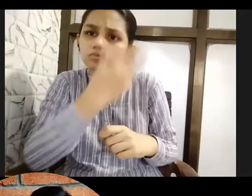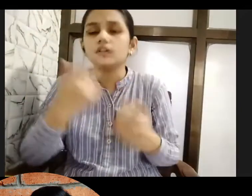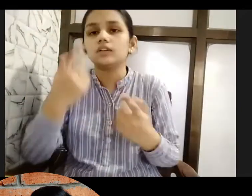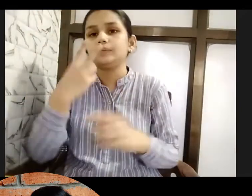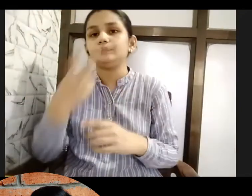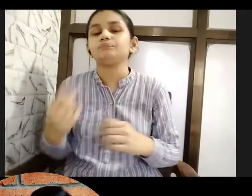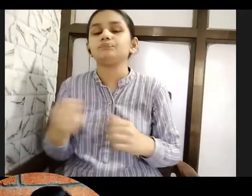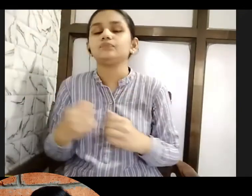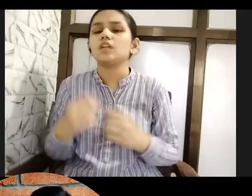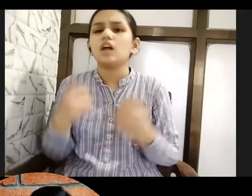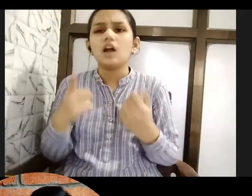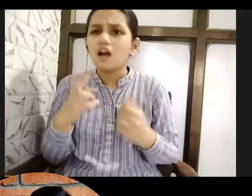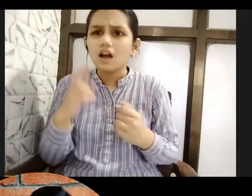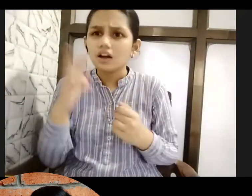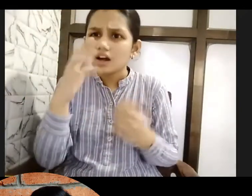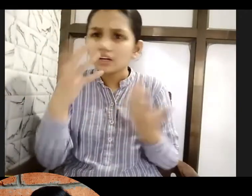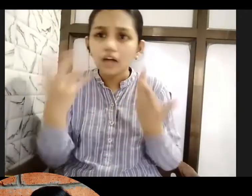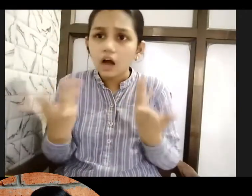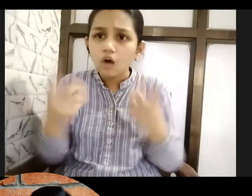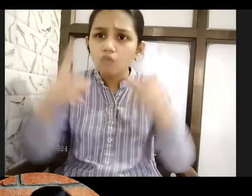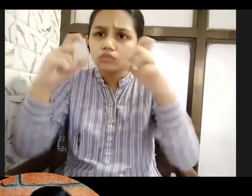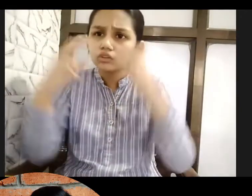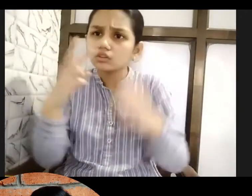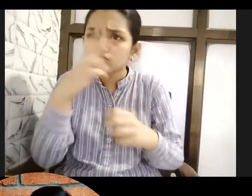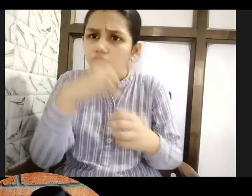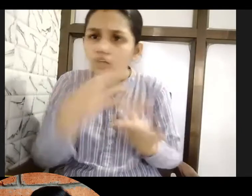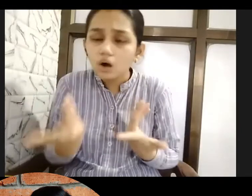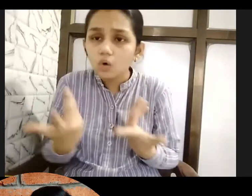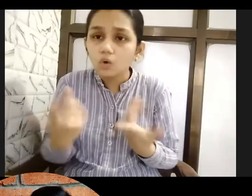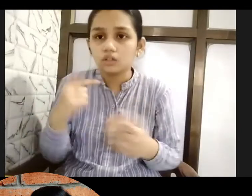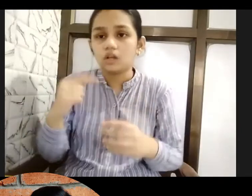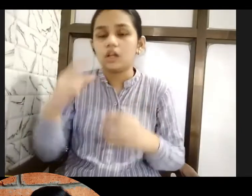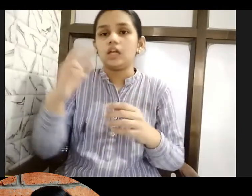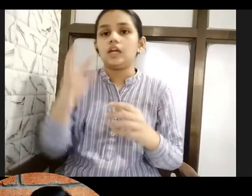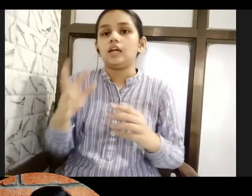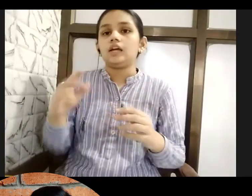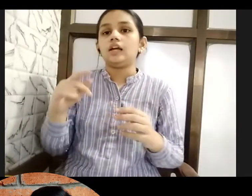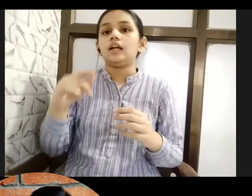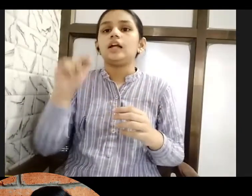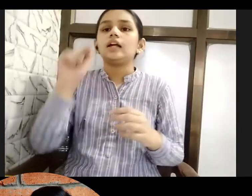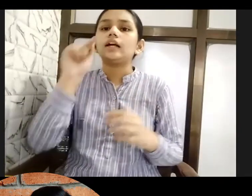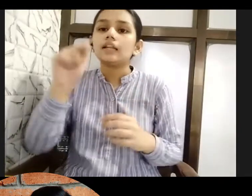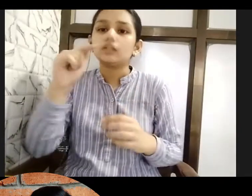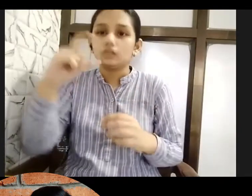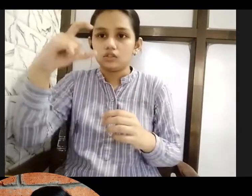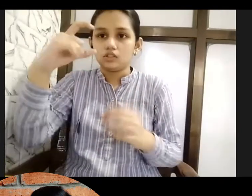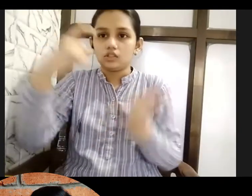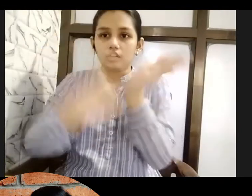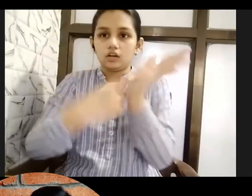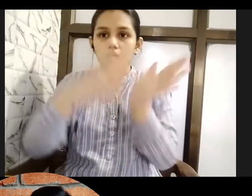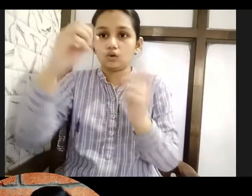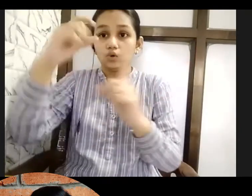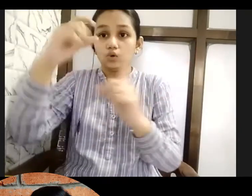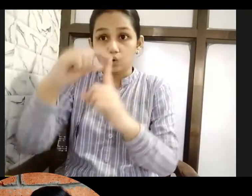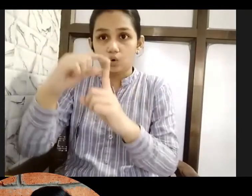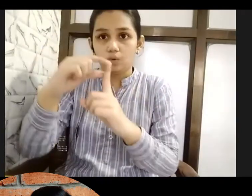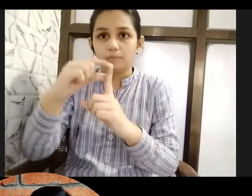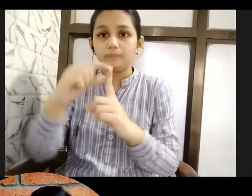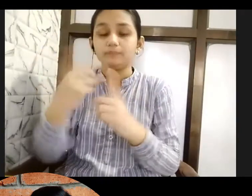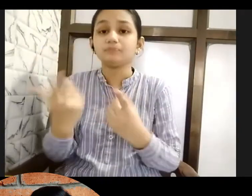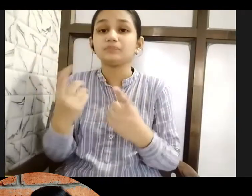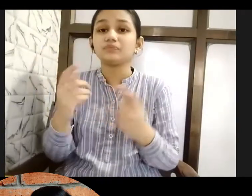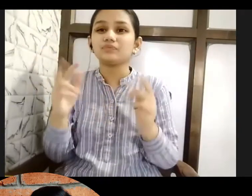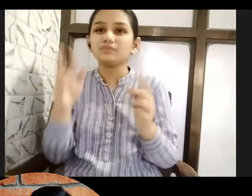So how do I cut the image? I click on crop. I click on crop, and here I get